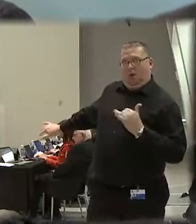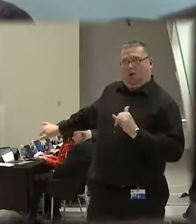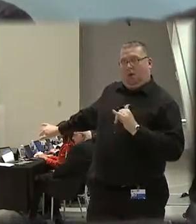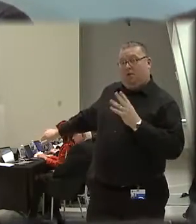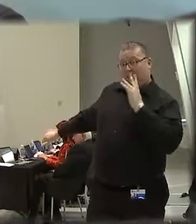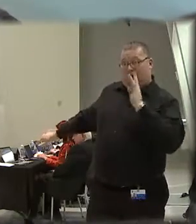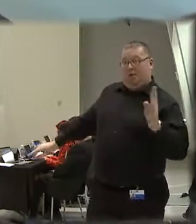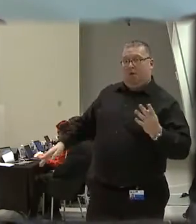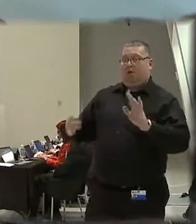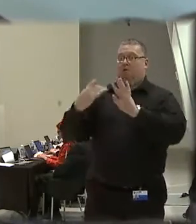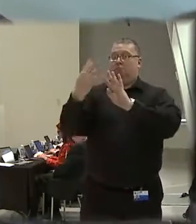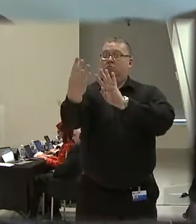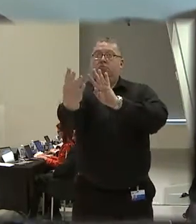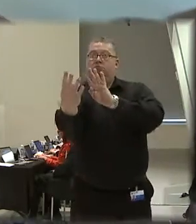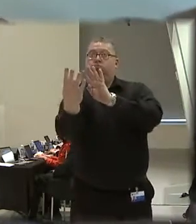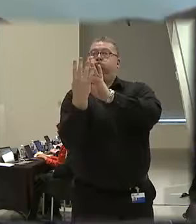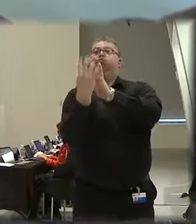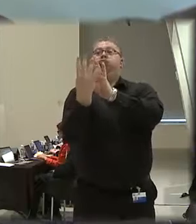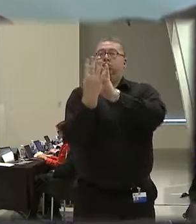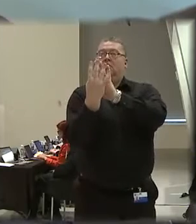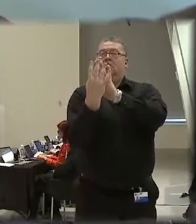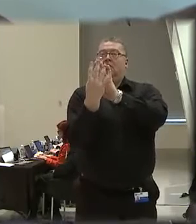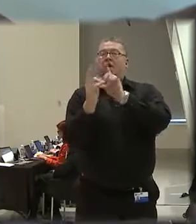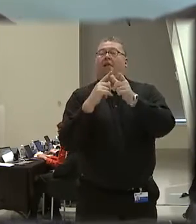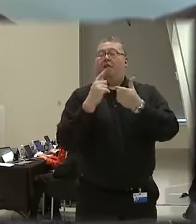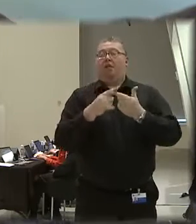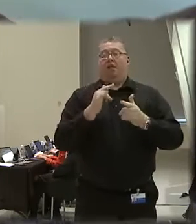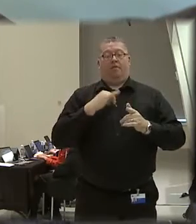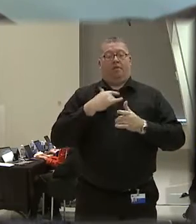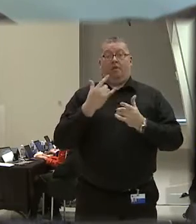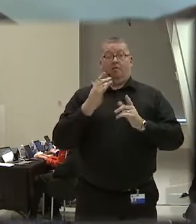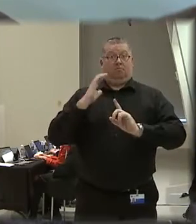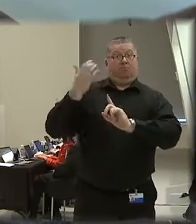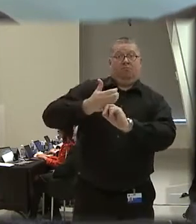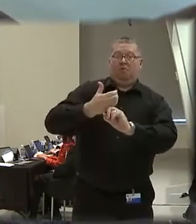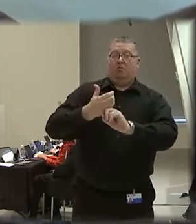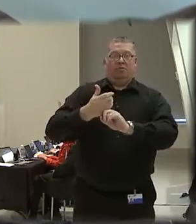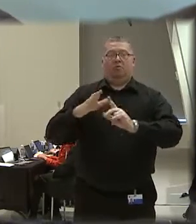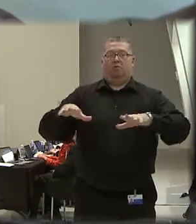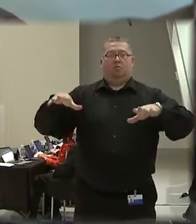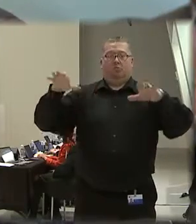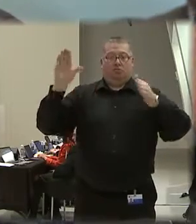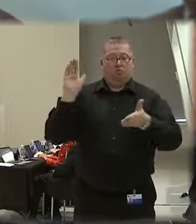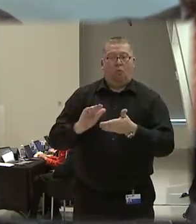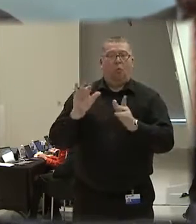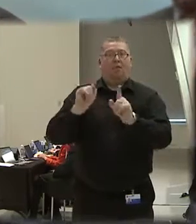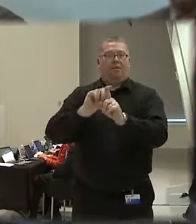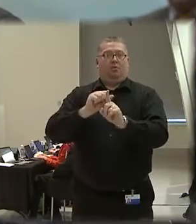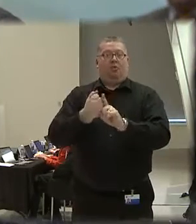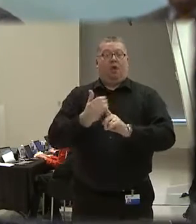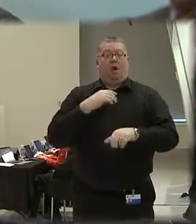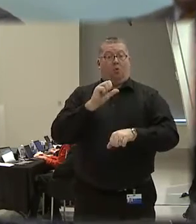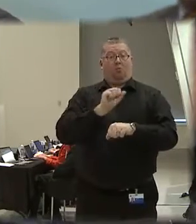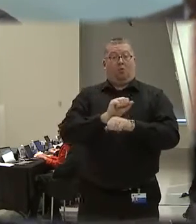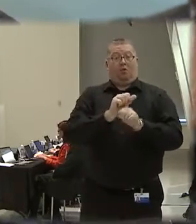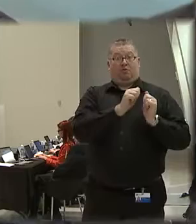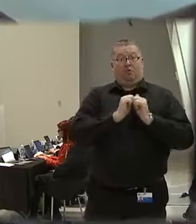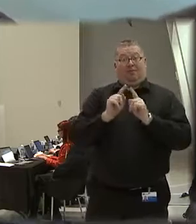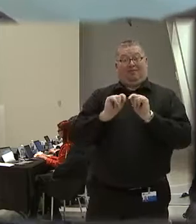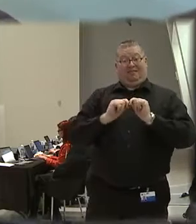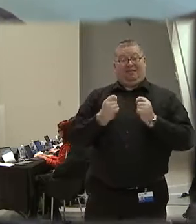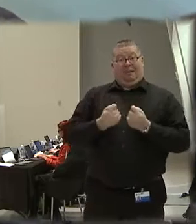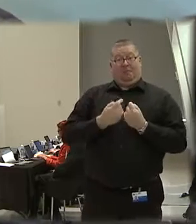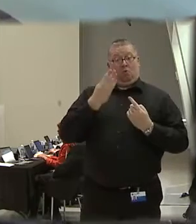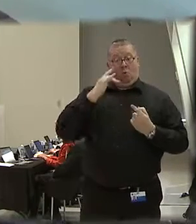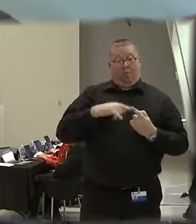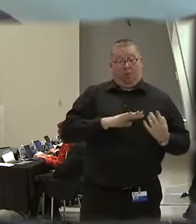surge came and it hit right in front of me. But then we got it reinforced very, very quickly. So the teamwork, working as a team, knowing where